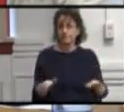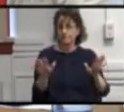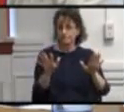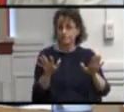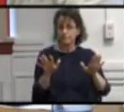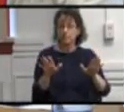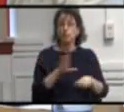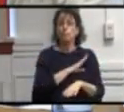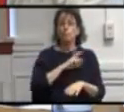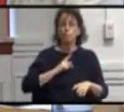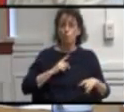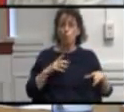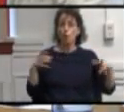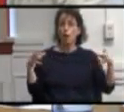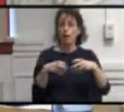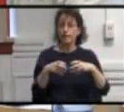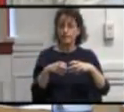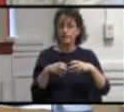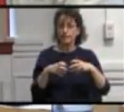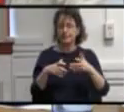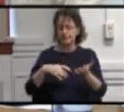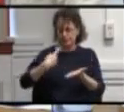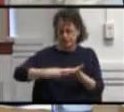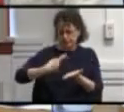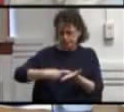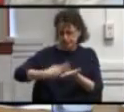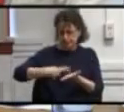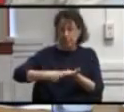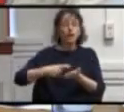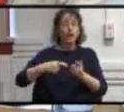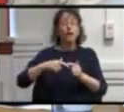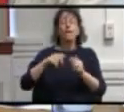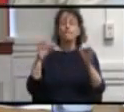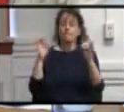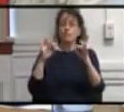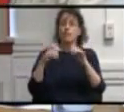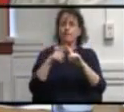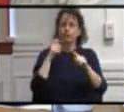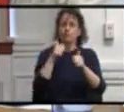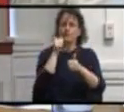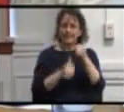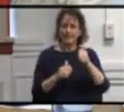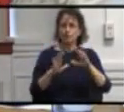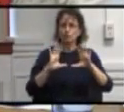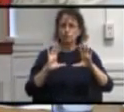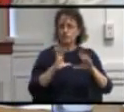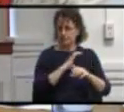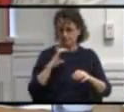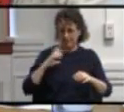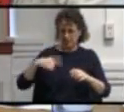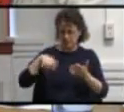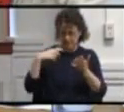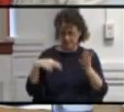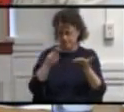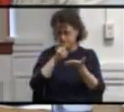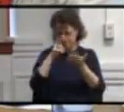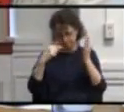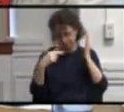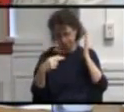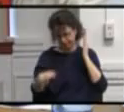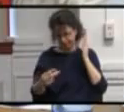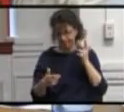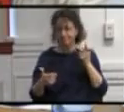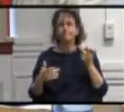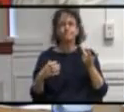a decision, and we've gathered information back from the citizens committee and from the employee